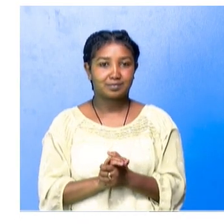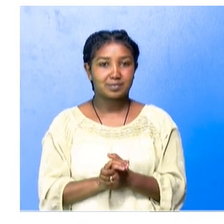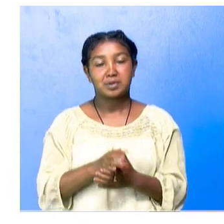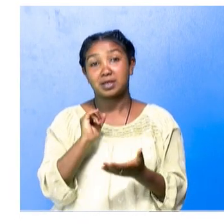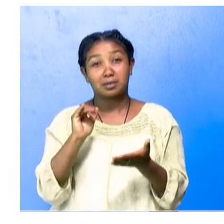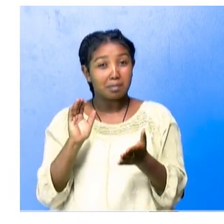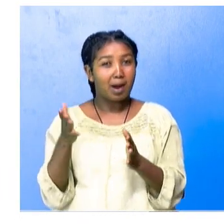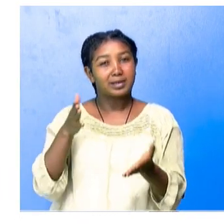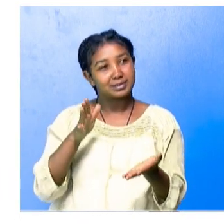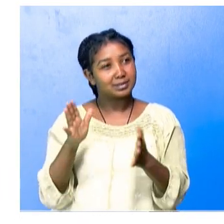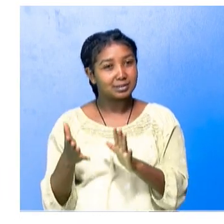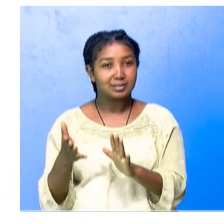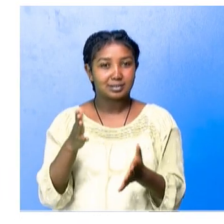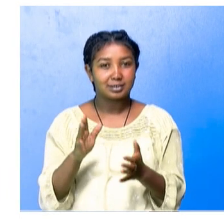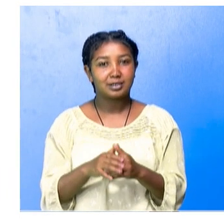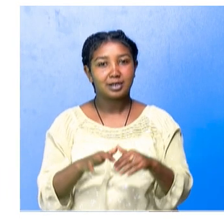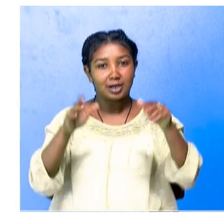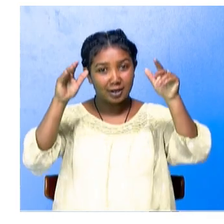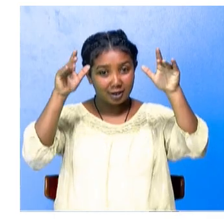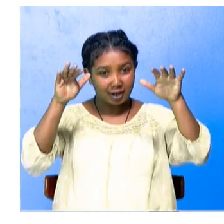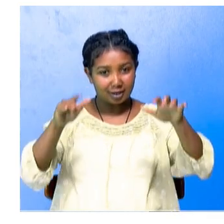It might